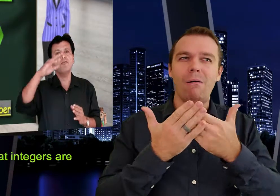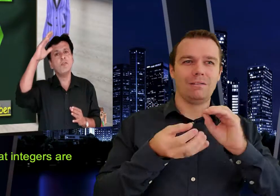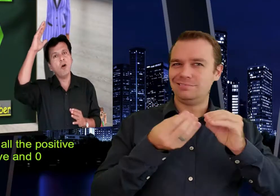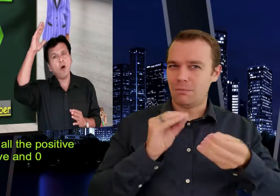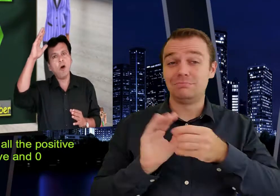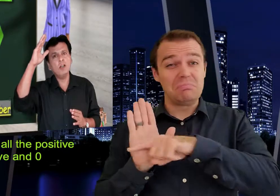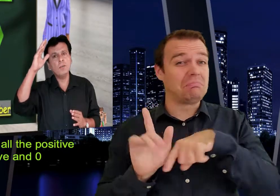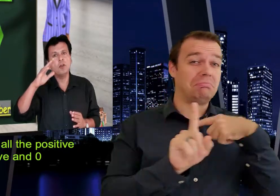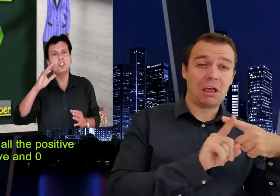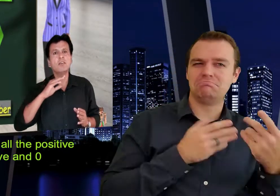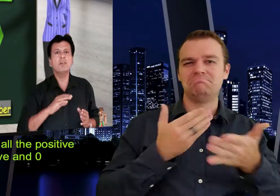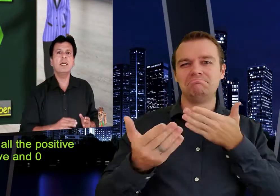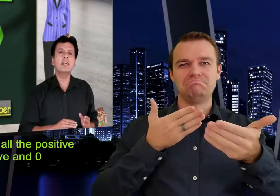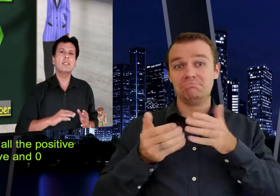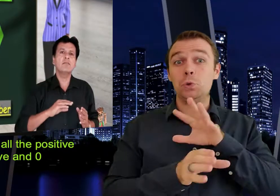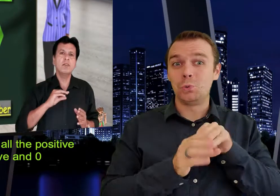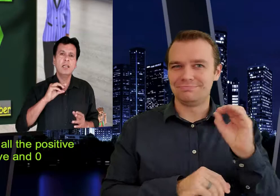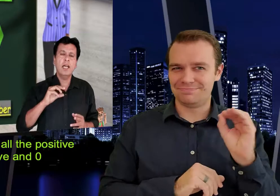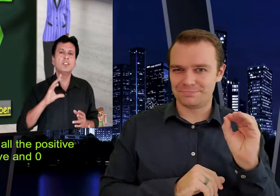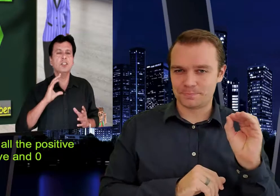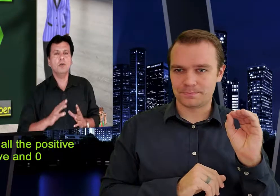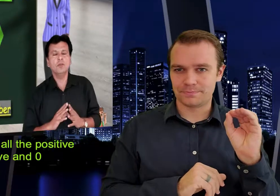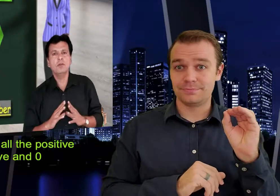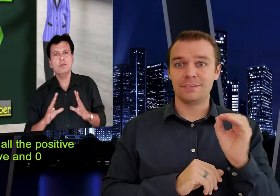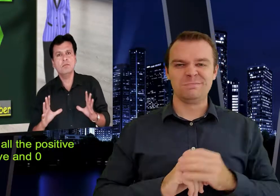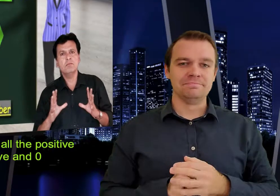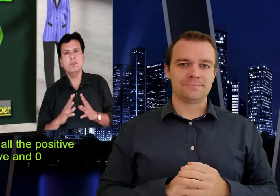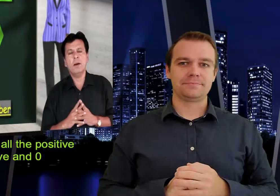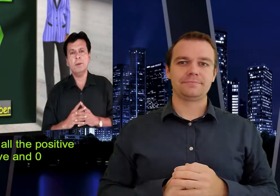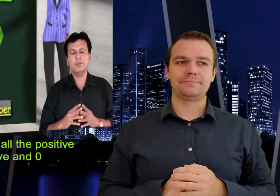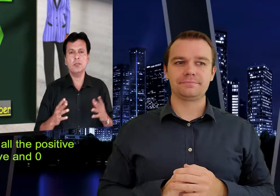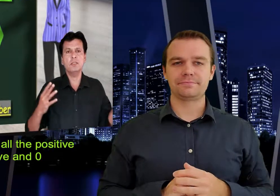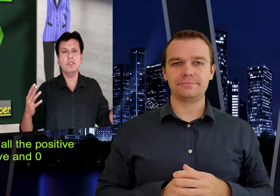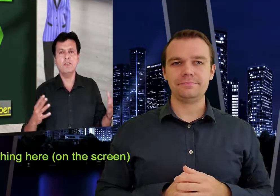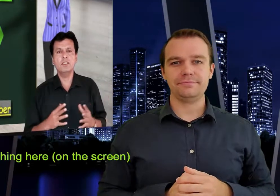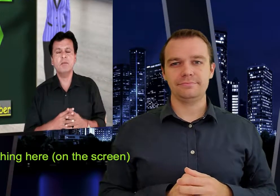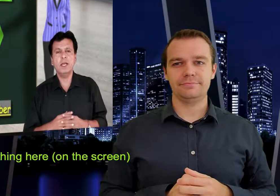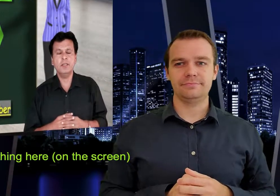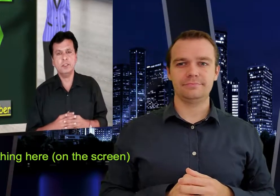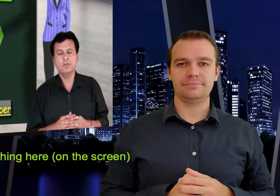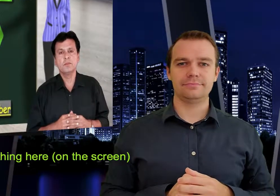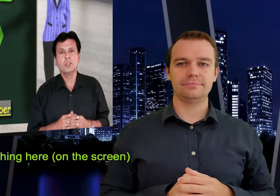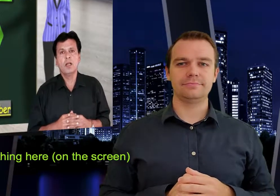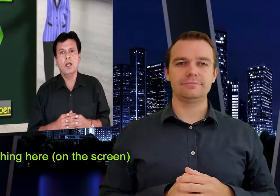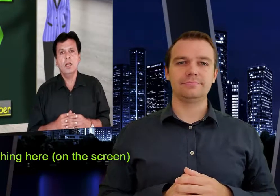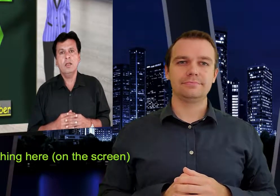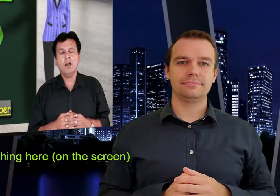set of all the positive and negative and 0 numbers. You can see everything behind.